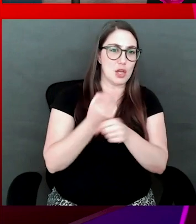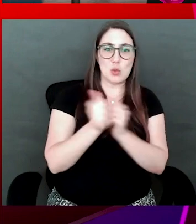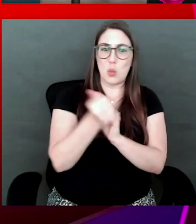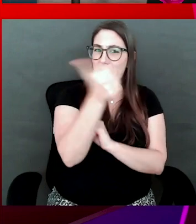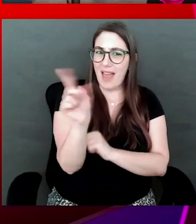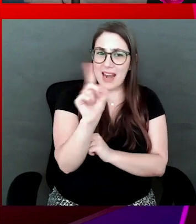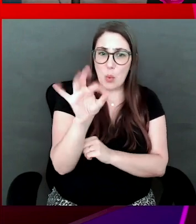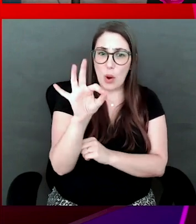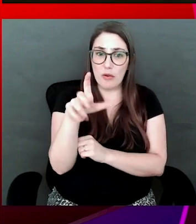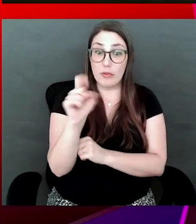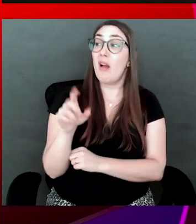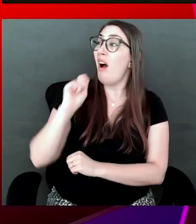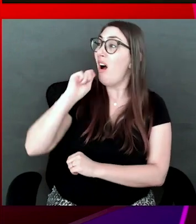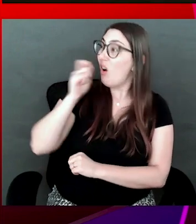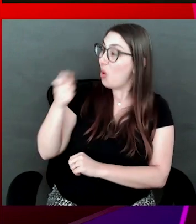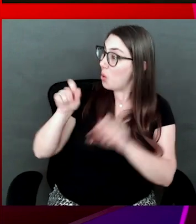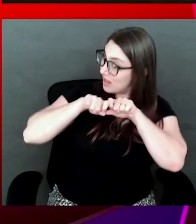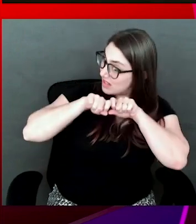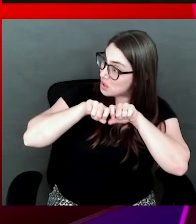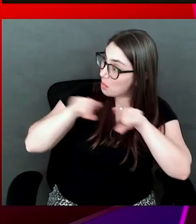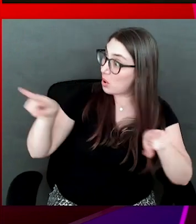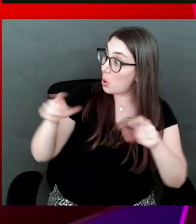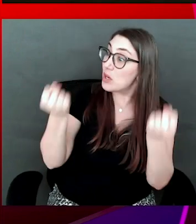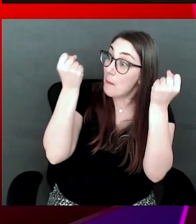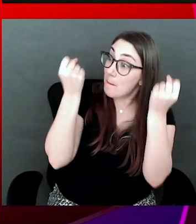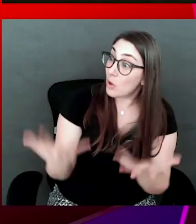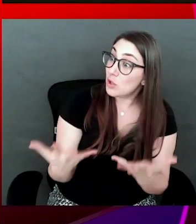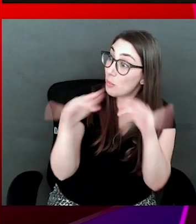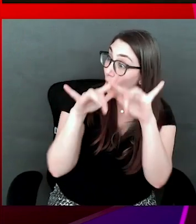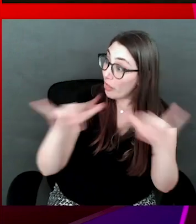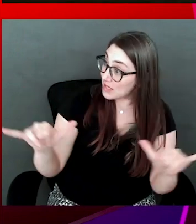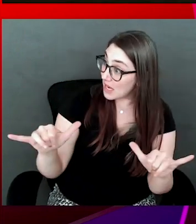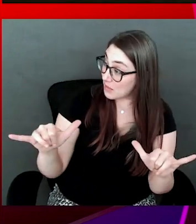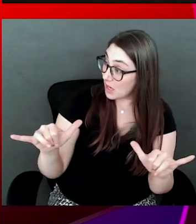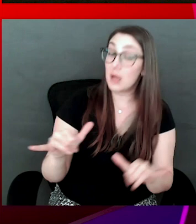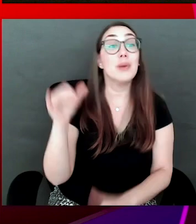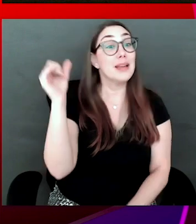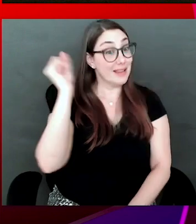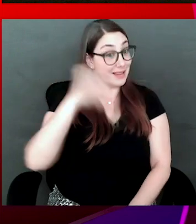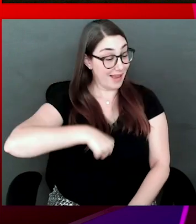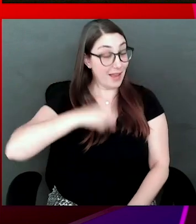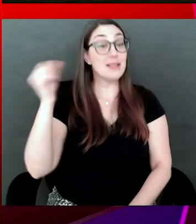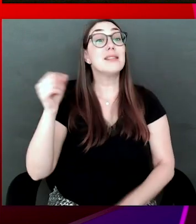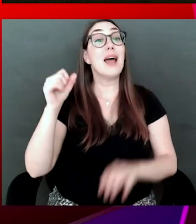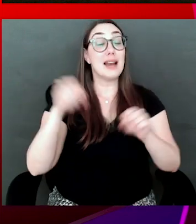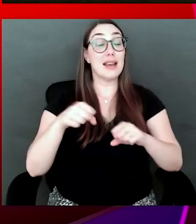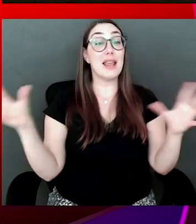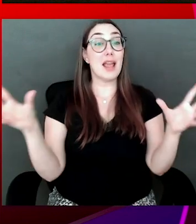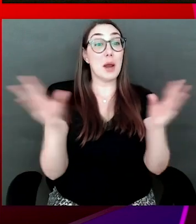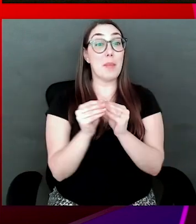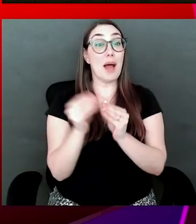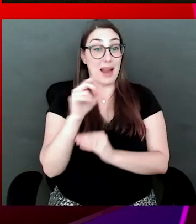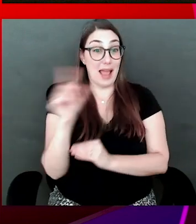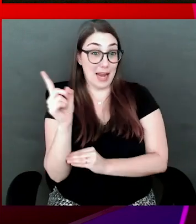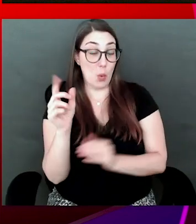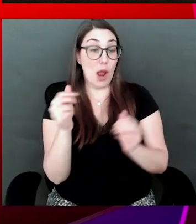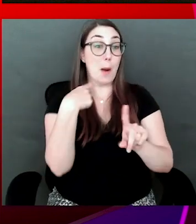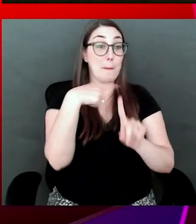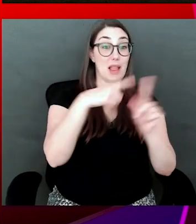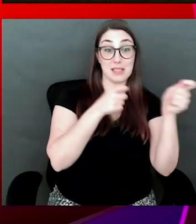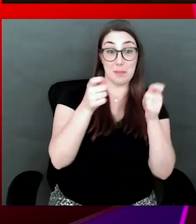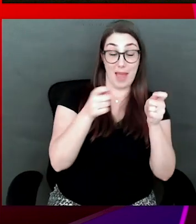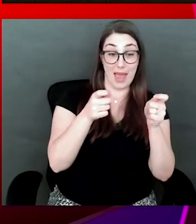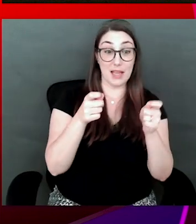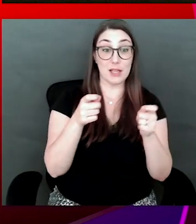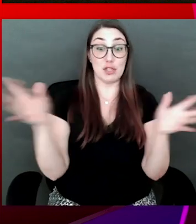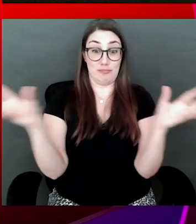you could deploy to multiple at once. Yes, exactly. And the other thing is that you can combine an anywhere fleet and a managed fleet. So you can have the same GameLift queue, which